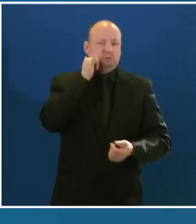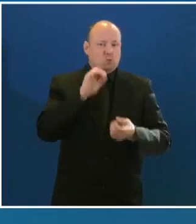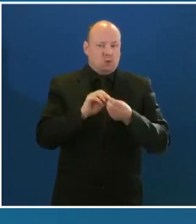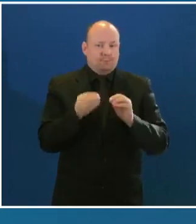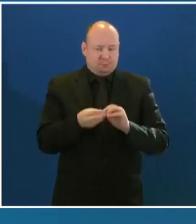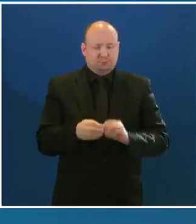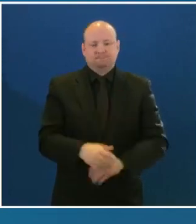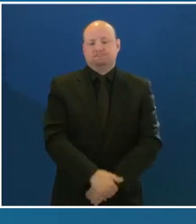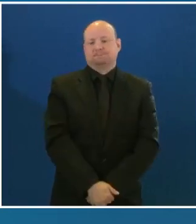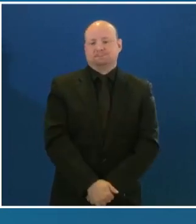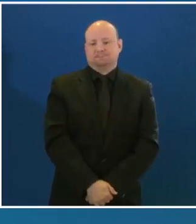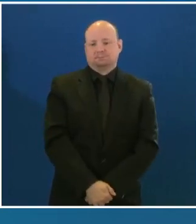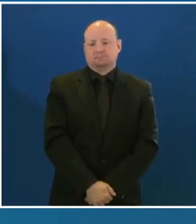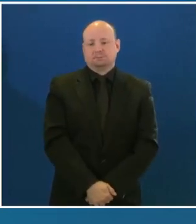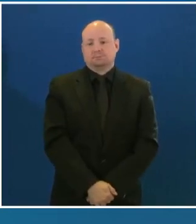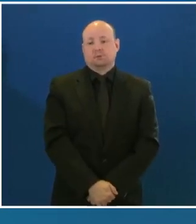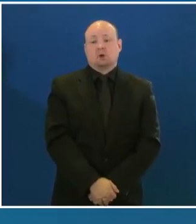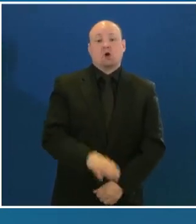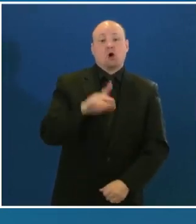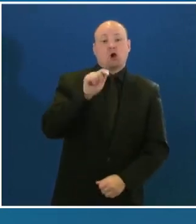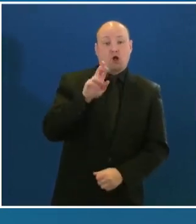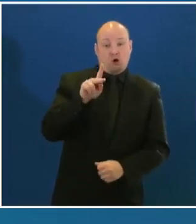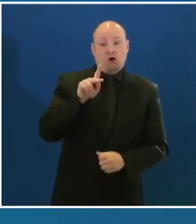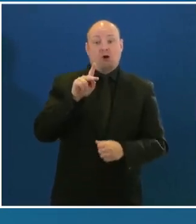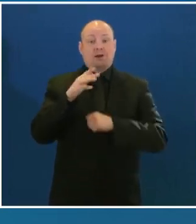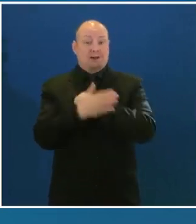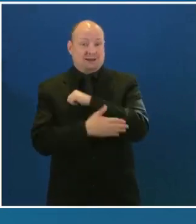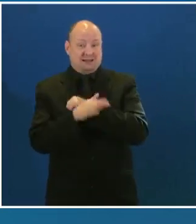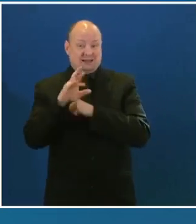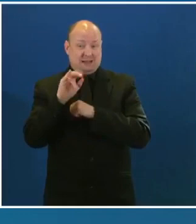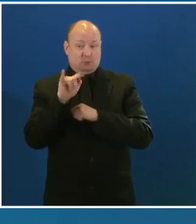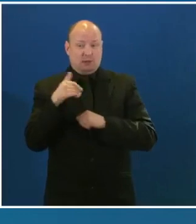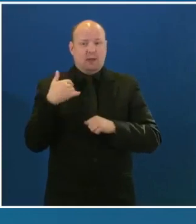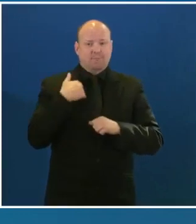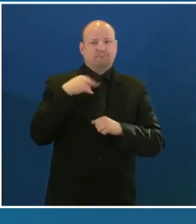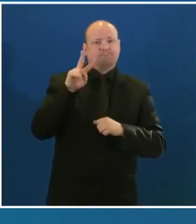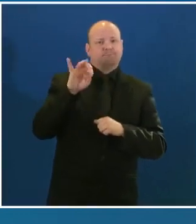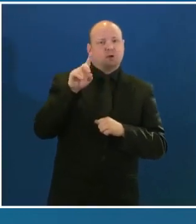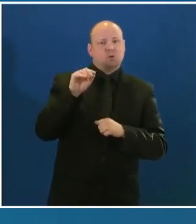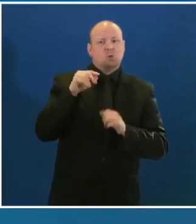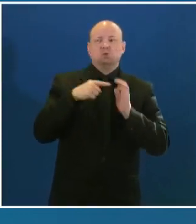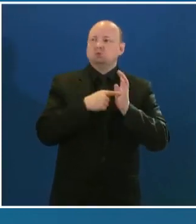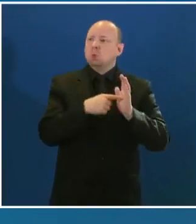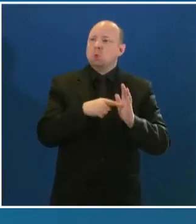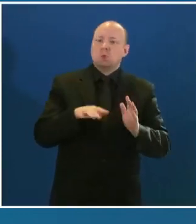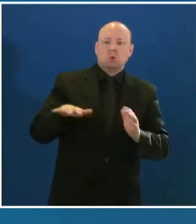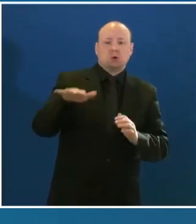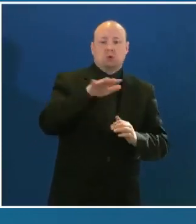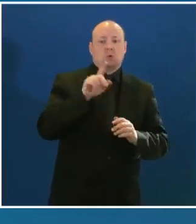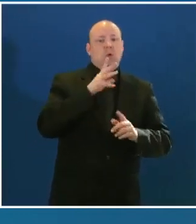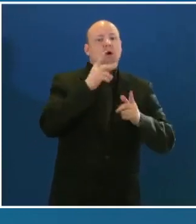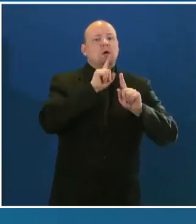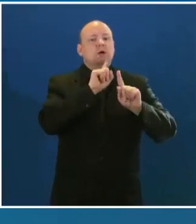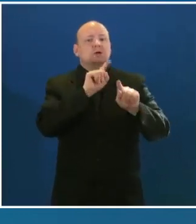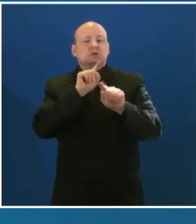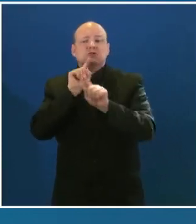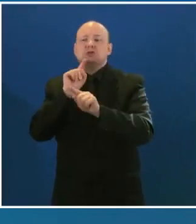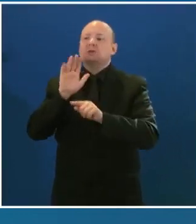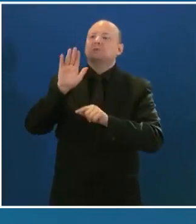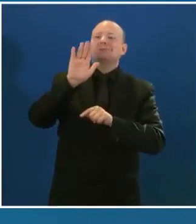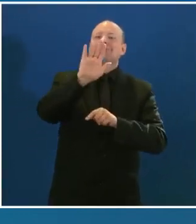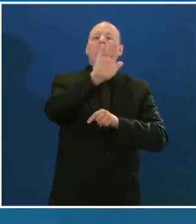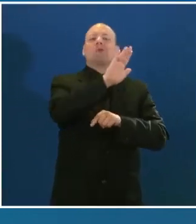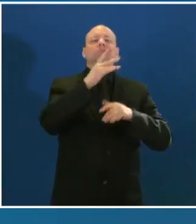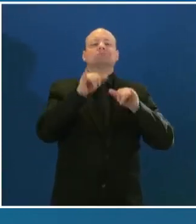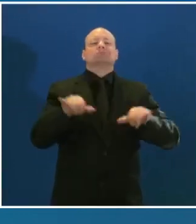Clark County Public Health is also launching a video series to answer common questions about the vaccination process. The